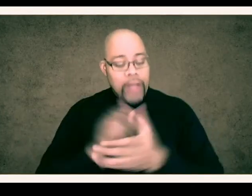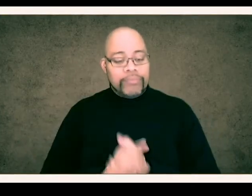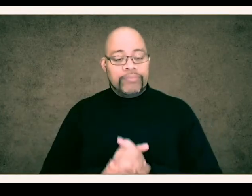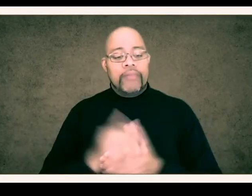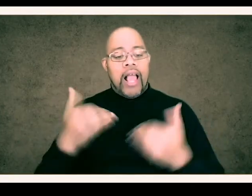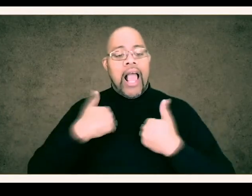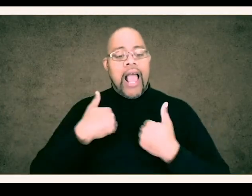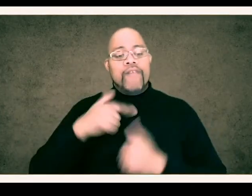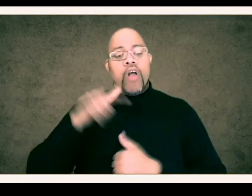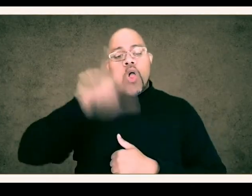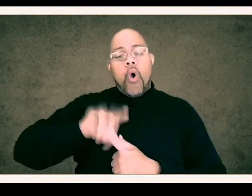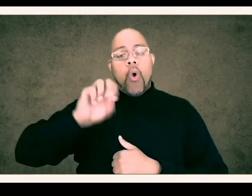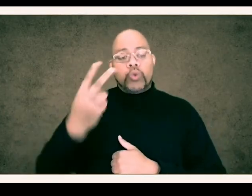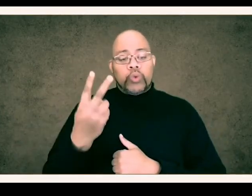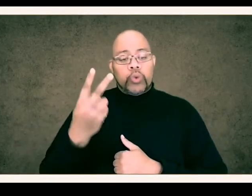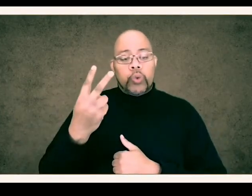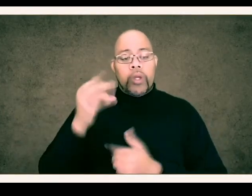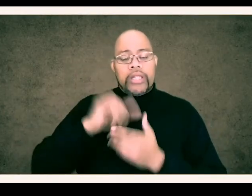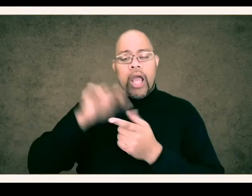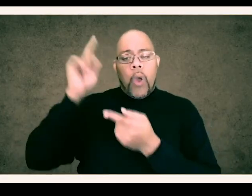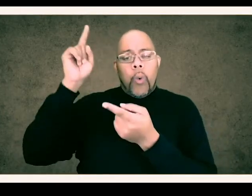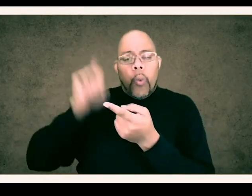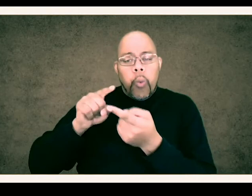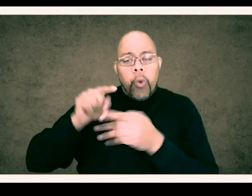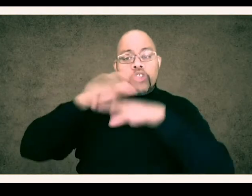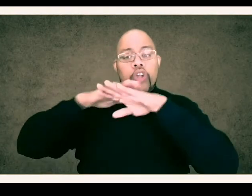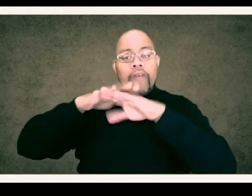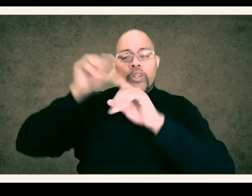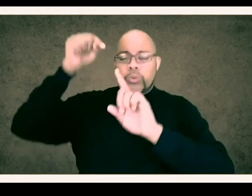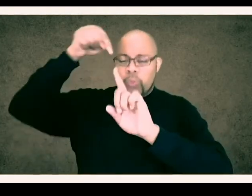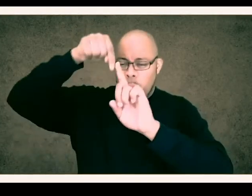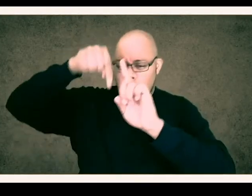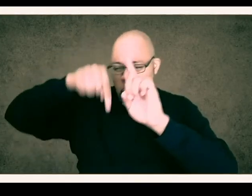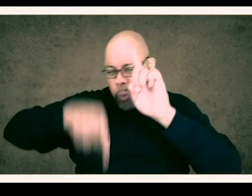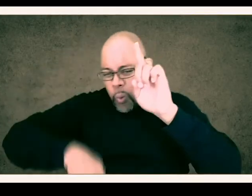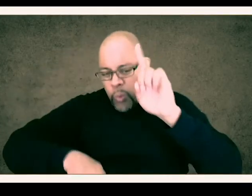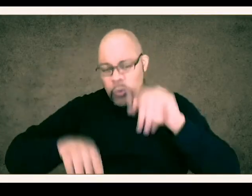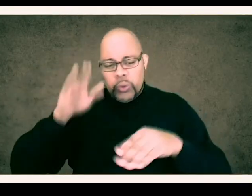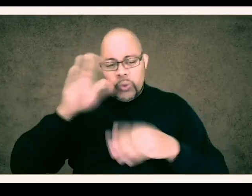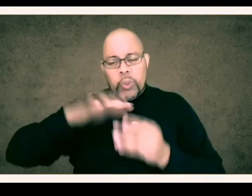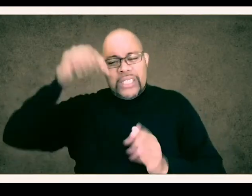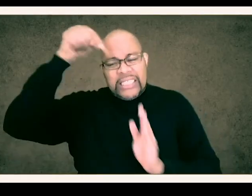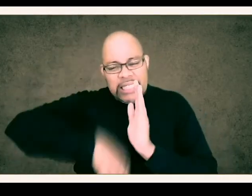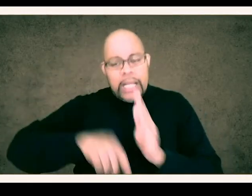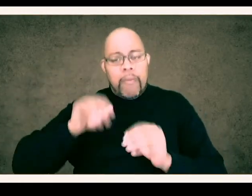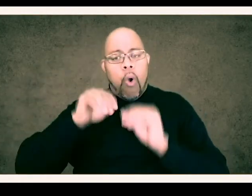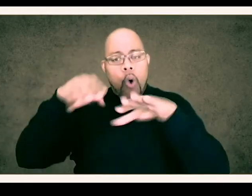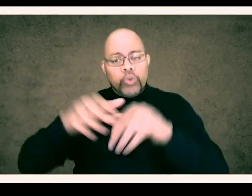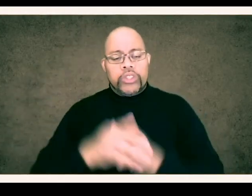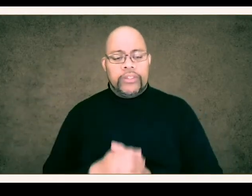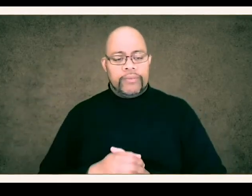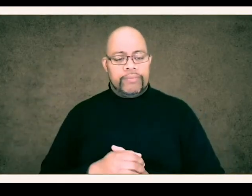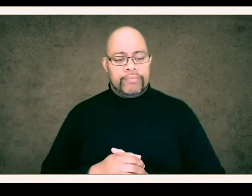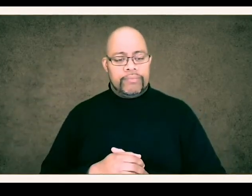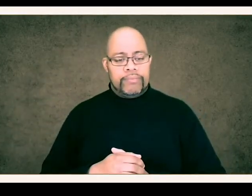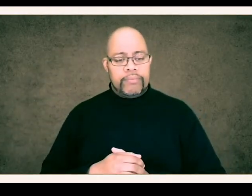where we have low oxygen that decreases from the surface all the way into the interior, all the way to the deep parts of the ocean.